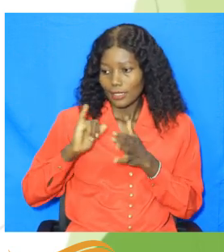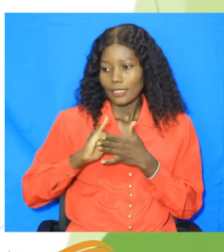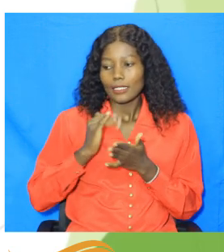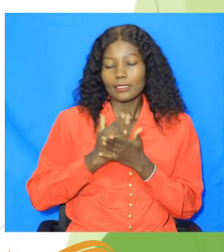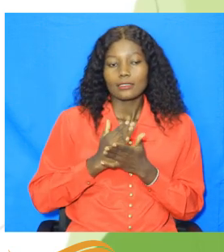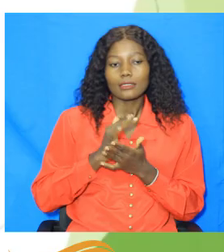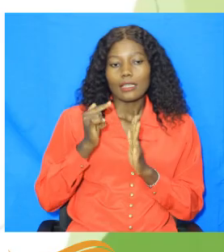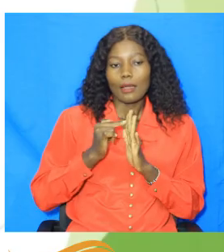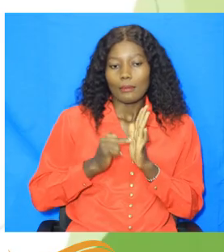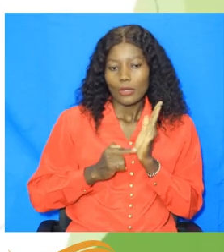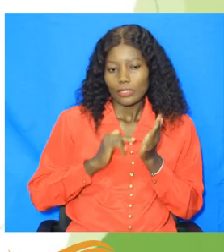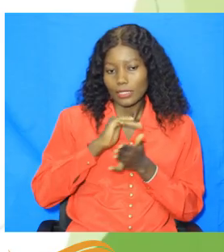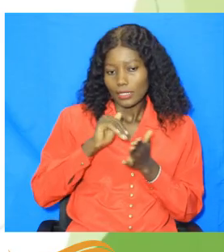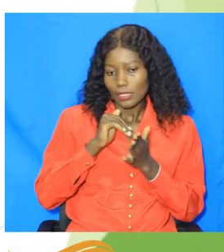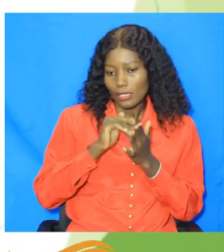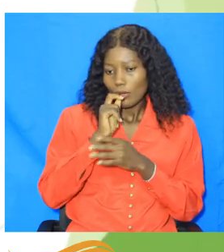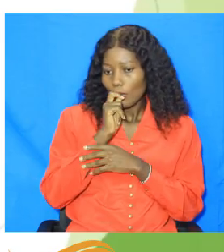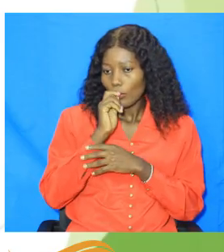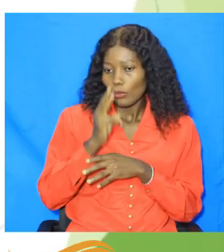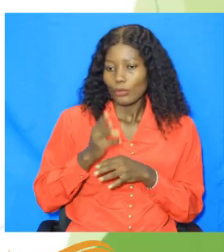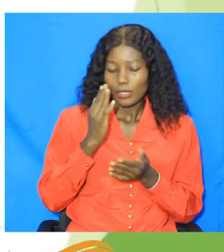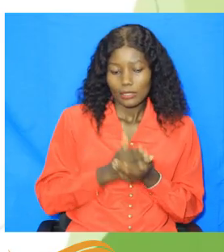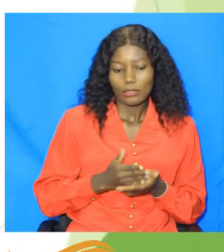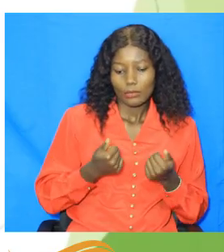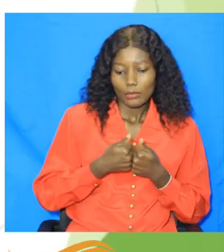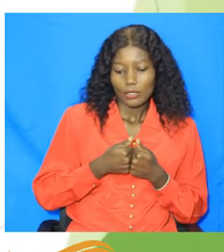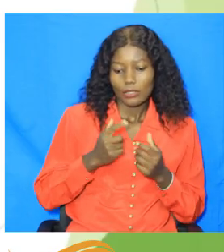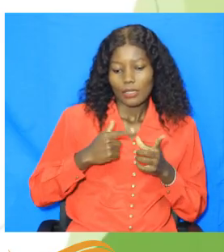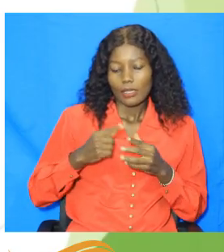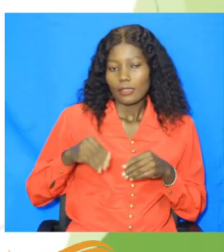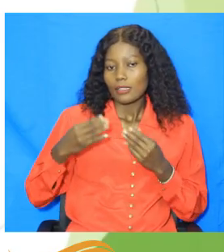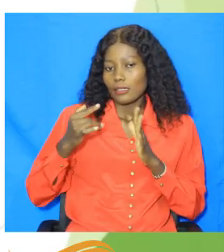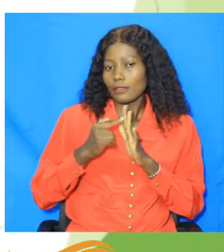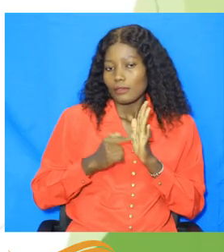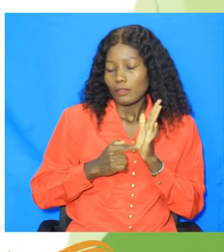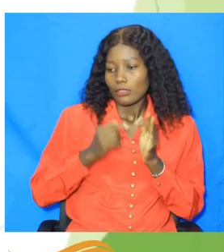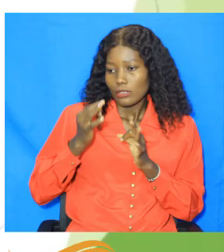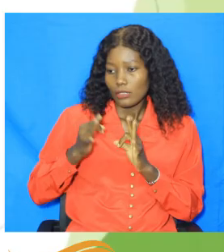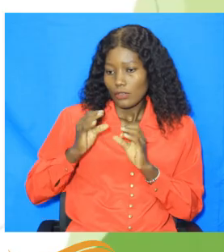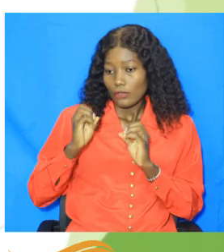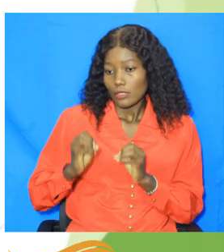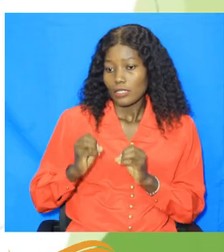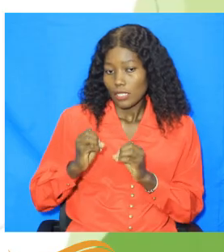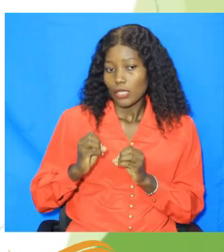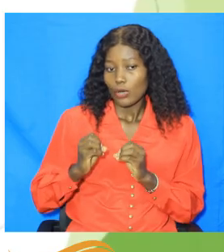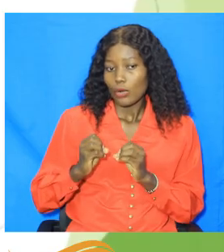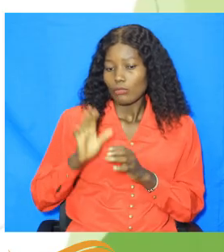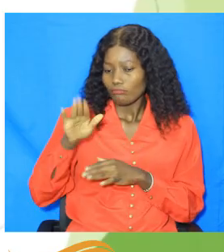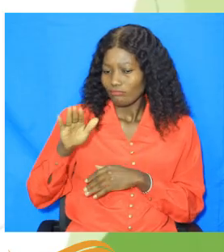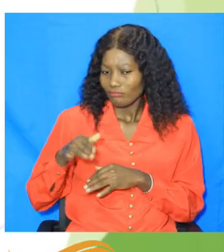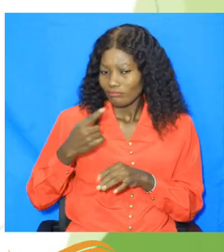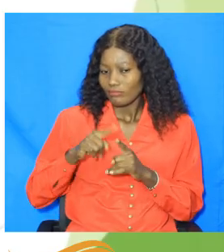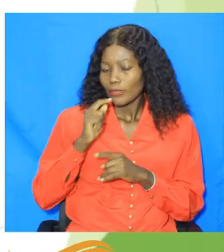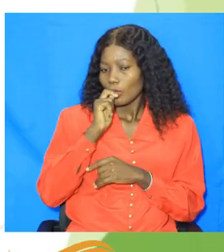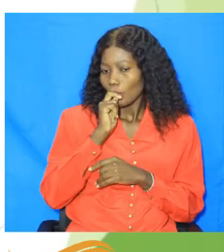point, the center referee will stop the bout and award that point. If none of the judges signals for any point, but the referee